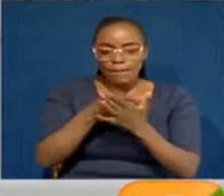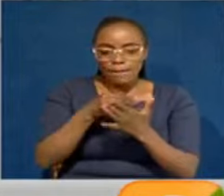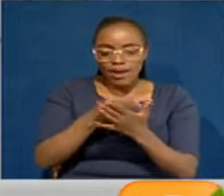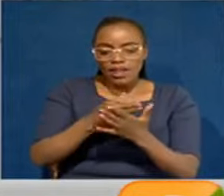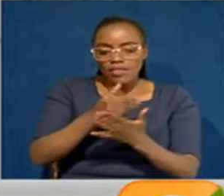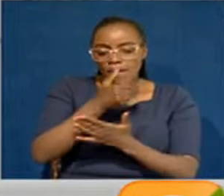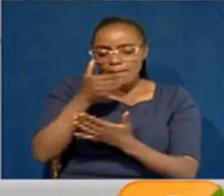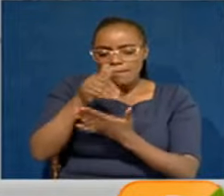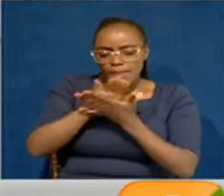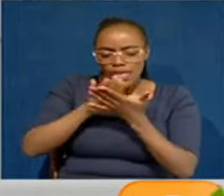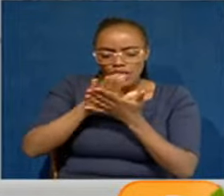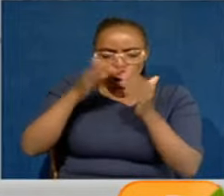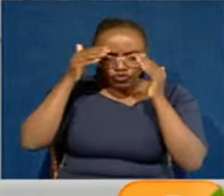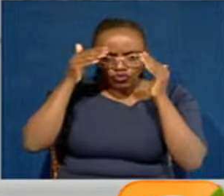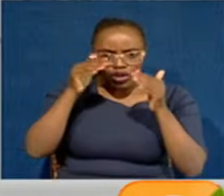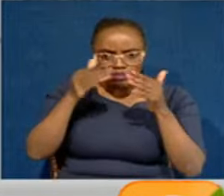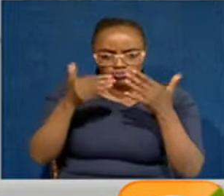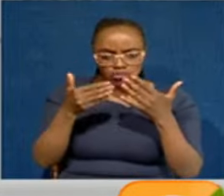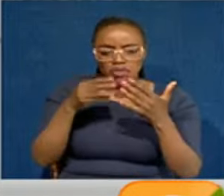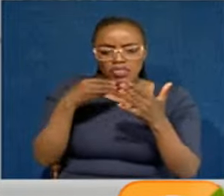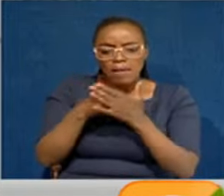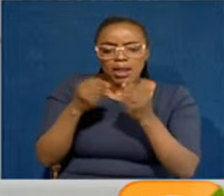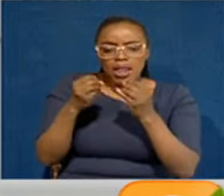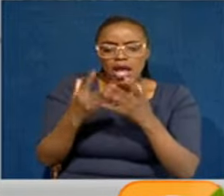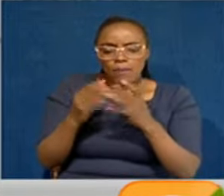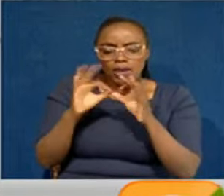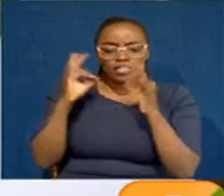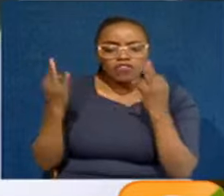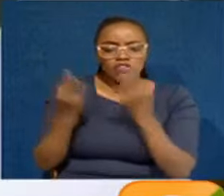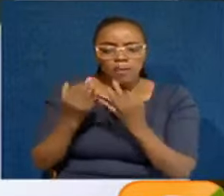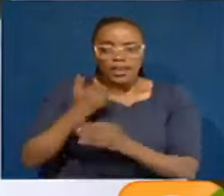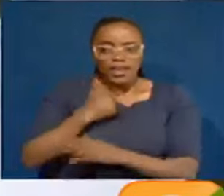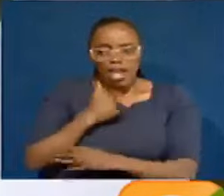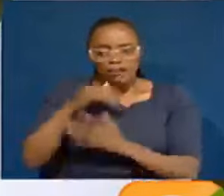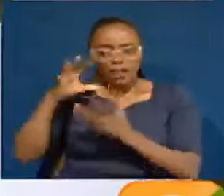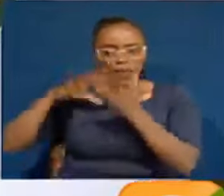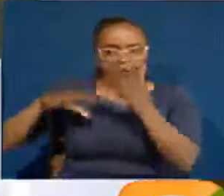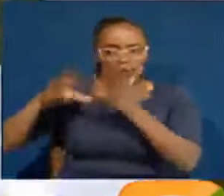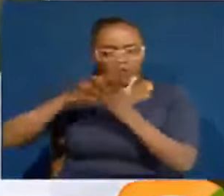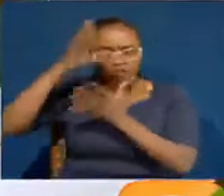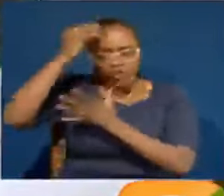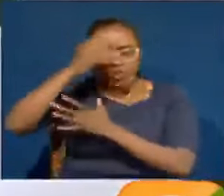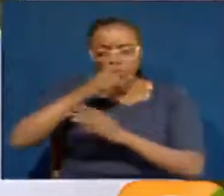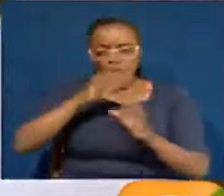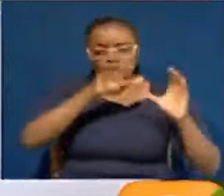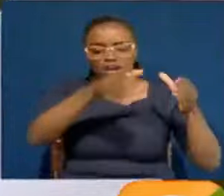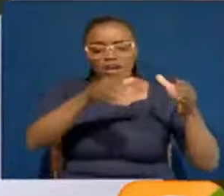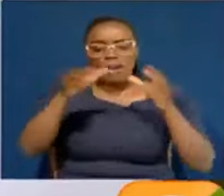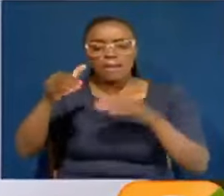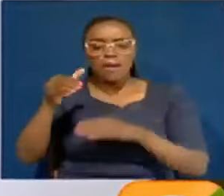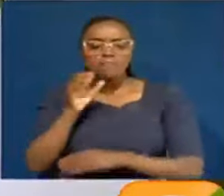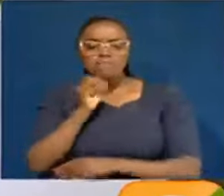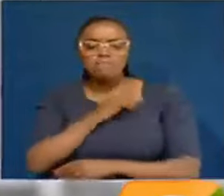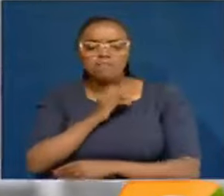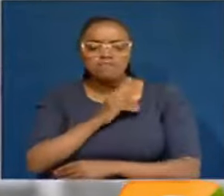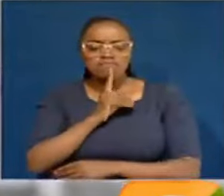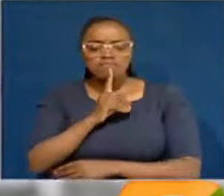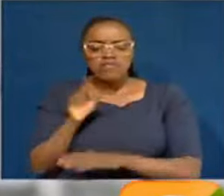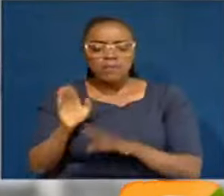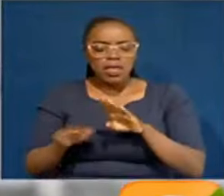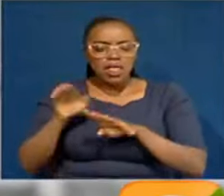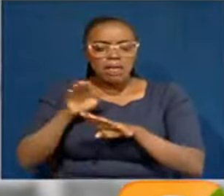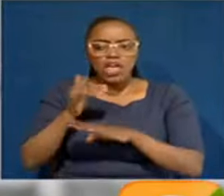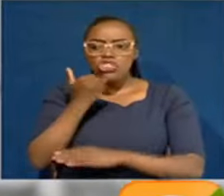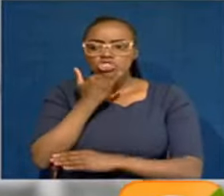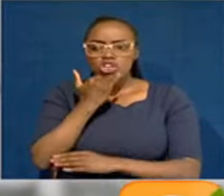based primarily on their household income has caused confusion with students who have been categorized complaining of having been placed